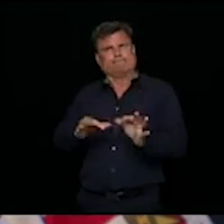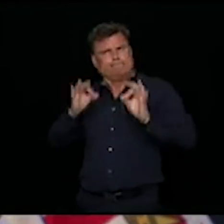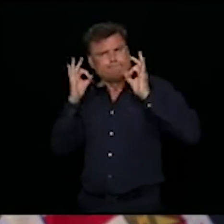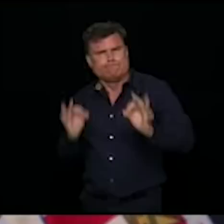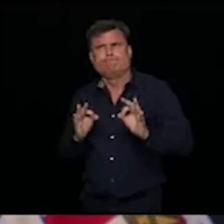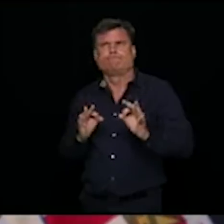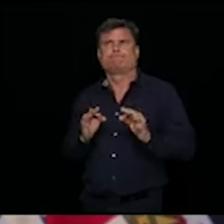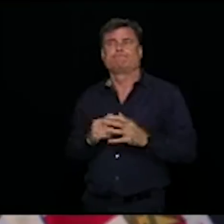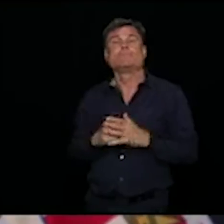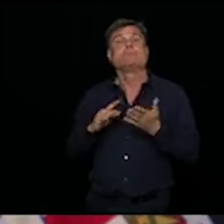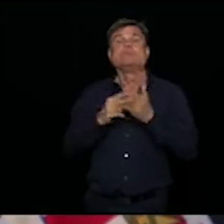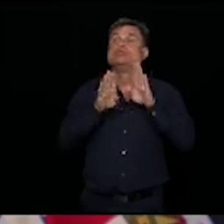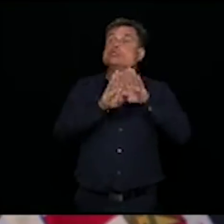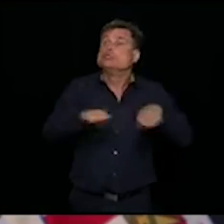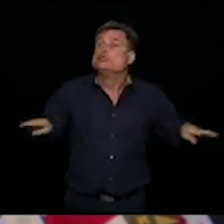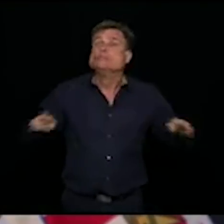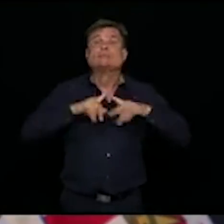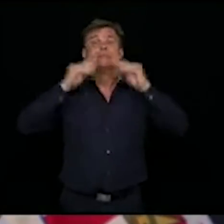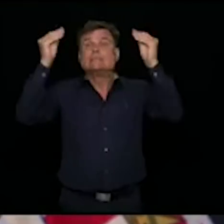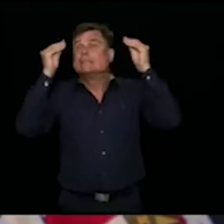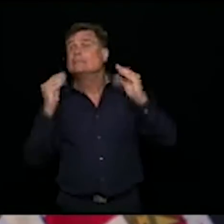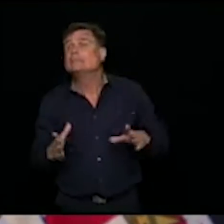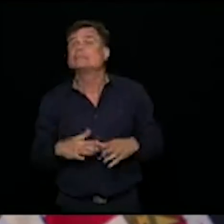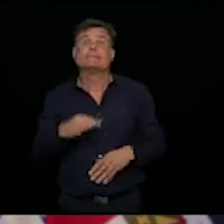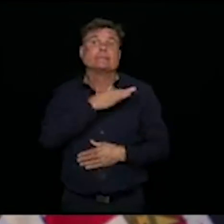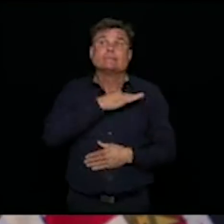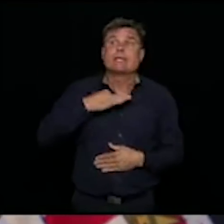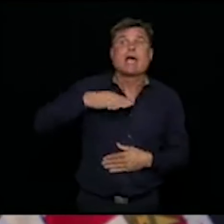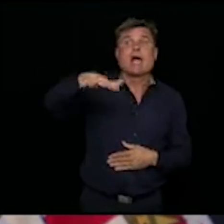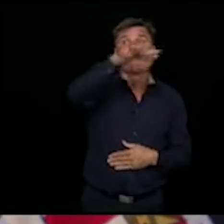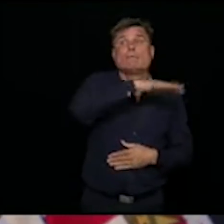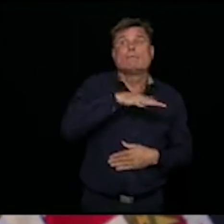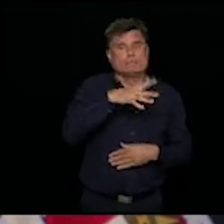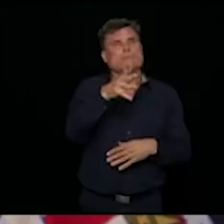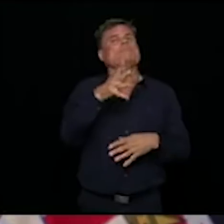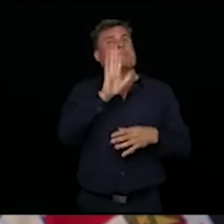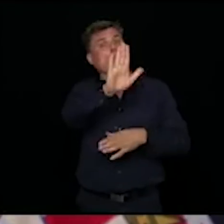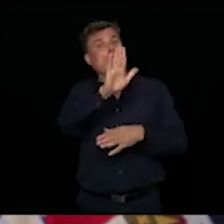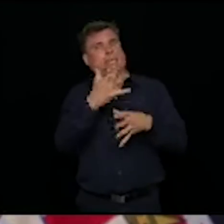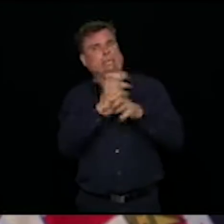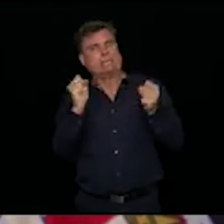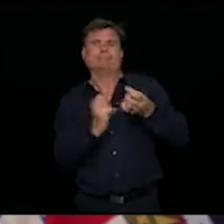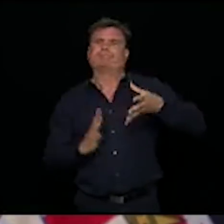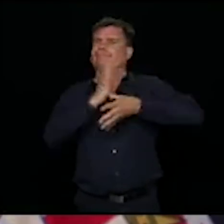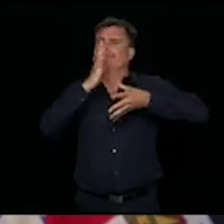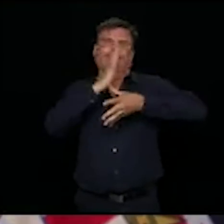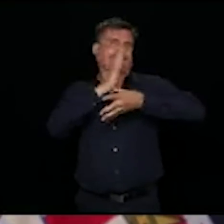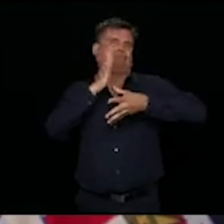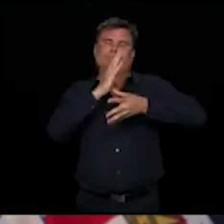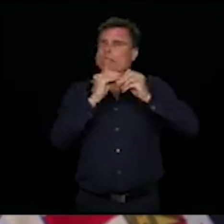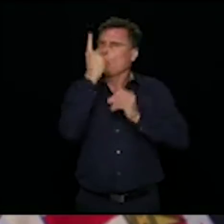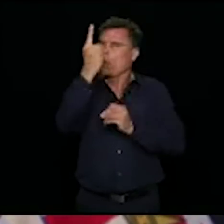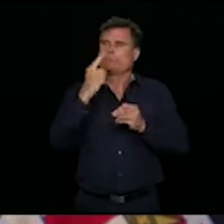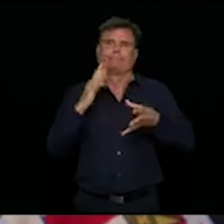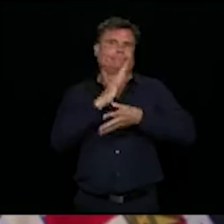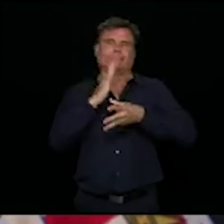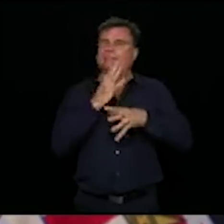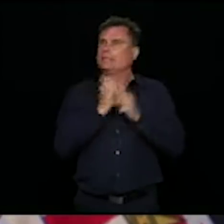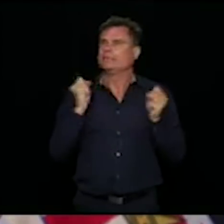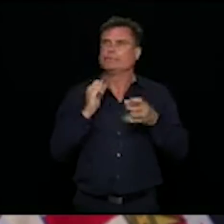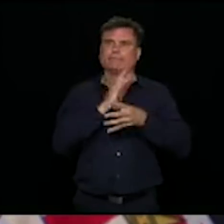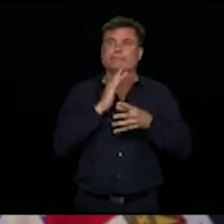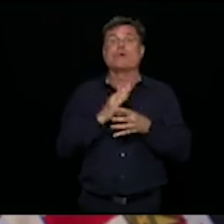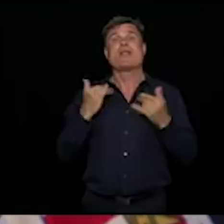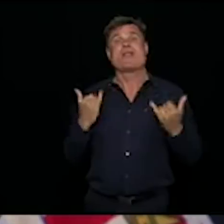the health and safety of our children, teachers, and staff at the top of our list of requirements. While